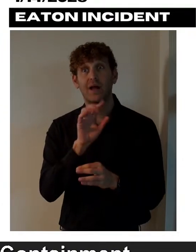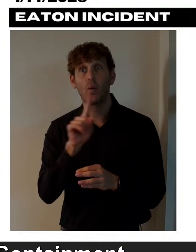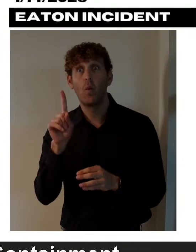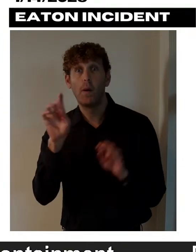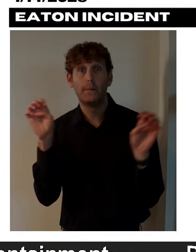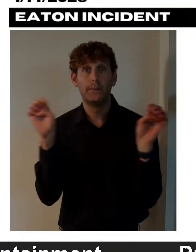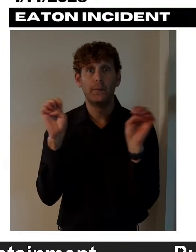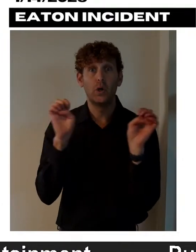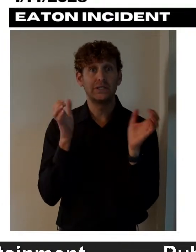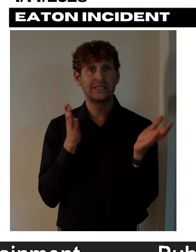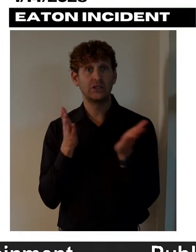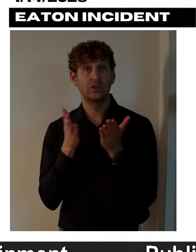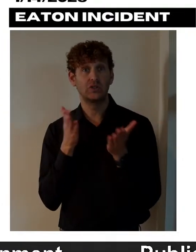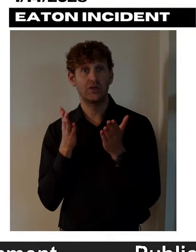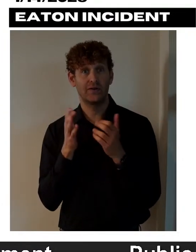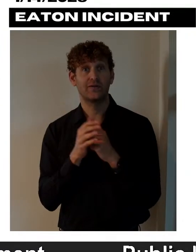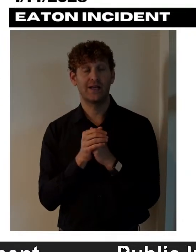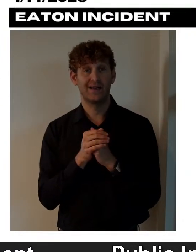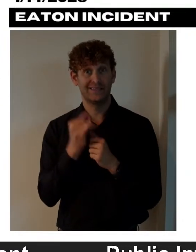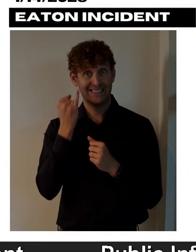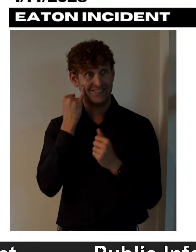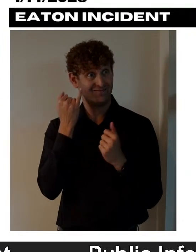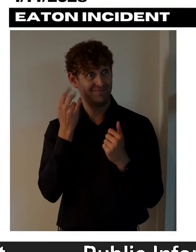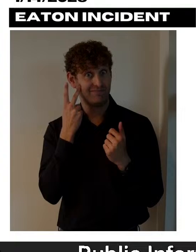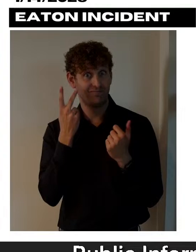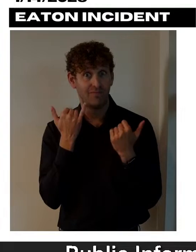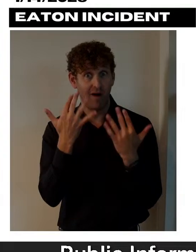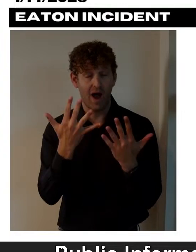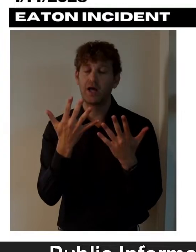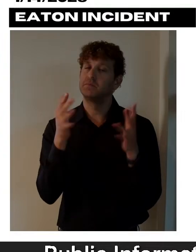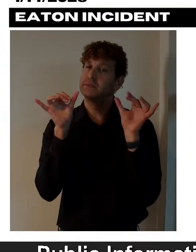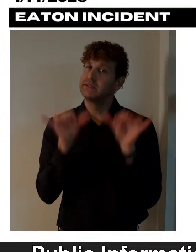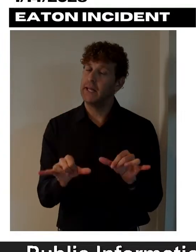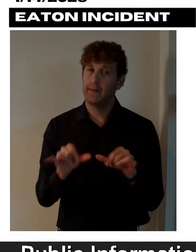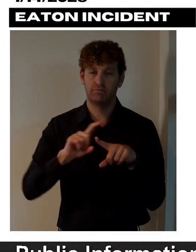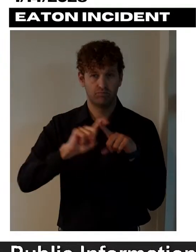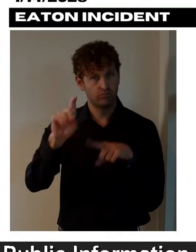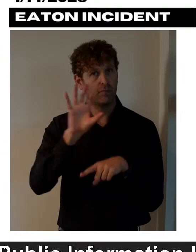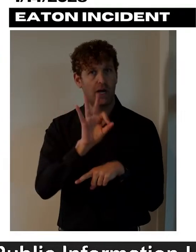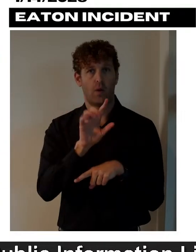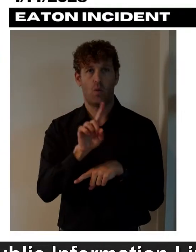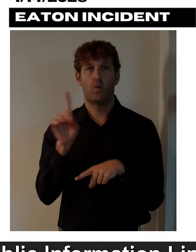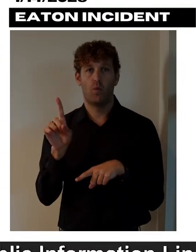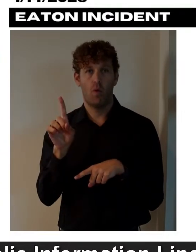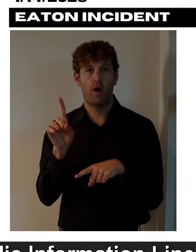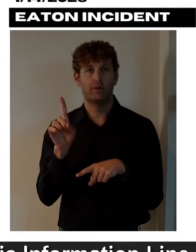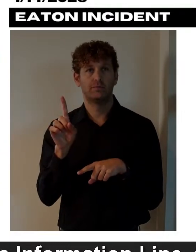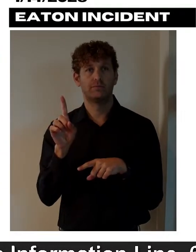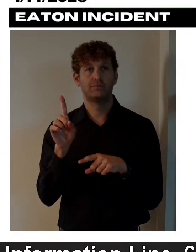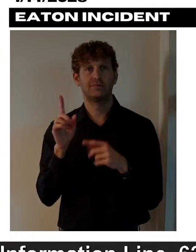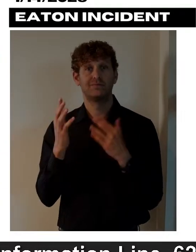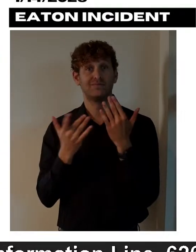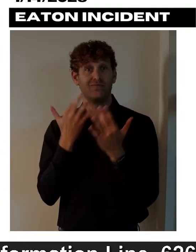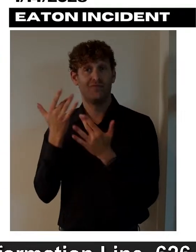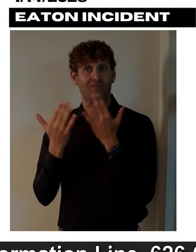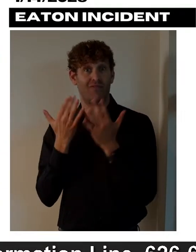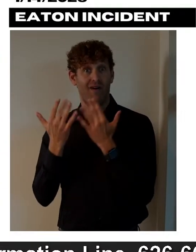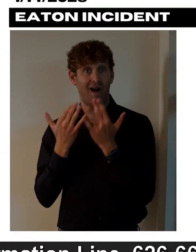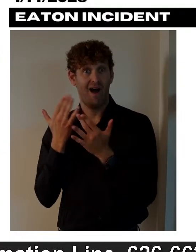zone, should utilize the 911 system. This includes both fire requests and law enforcement